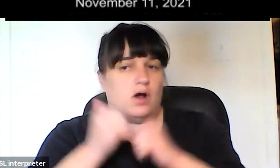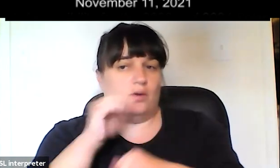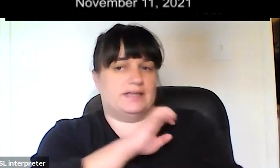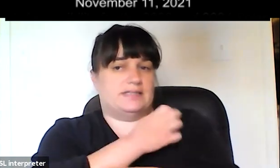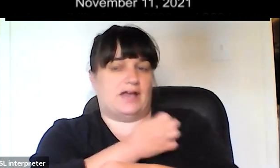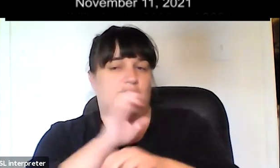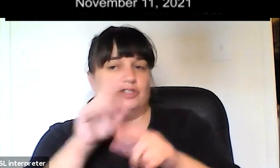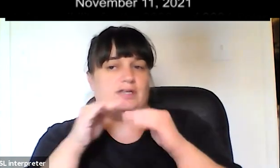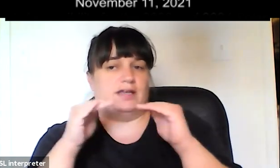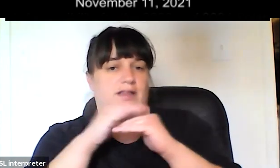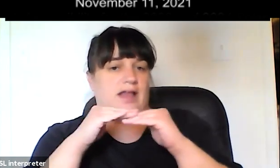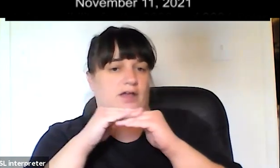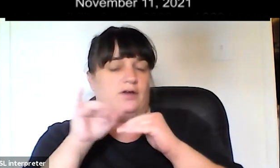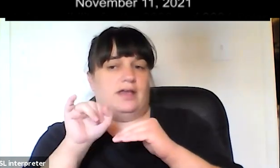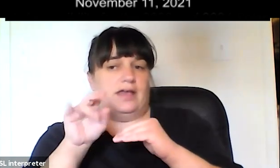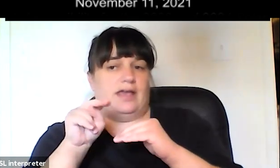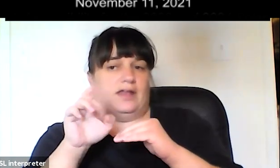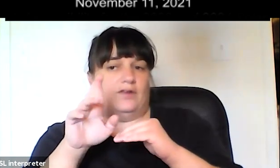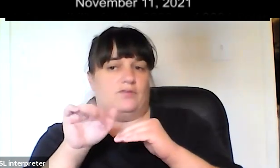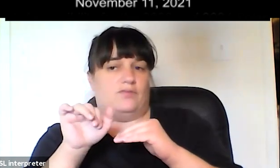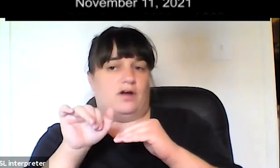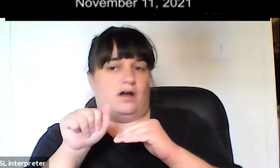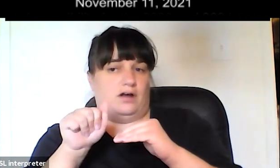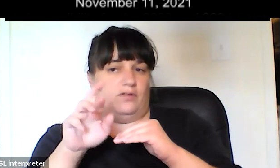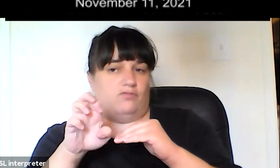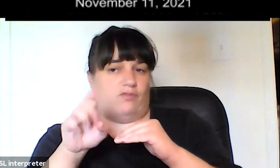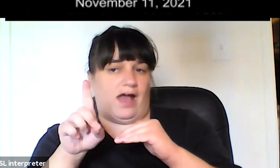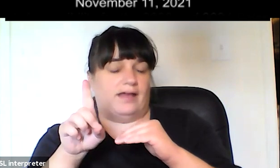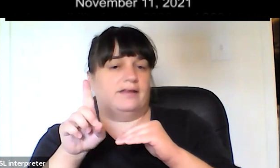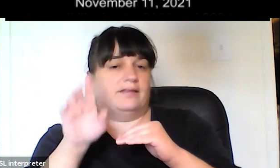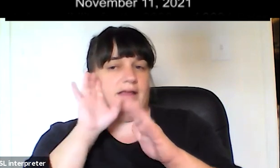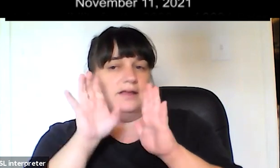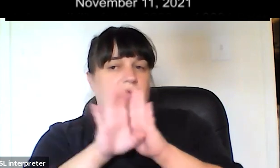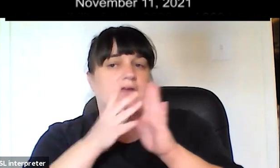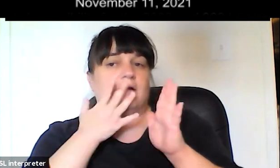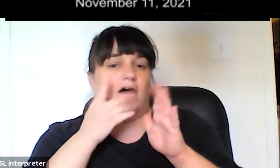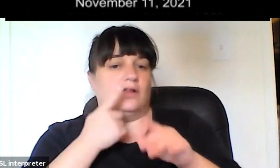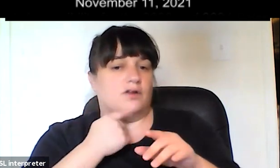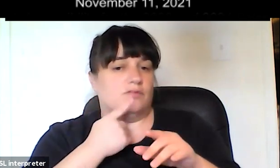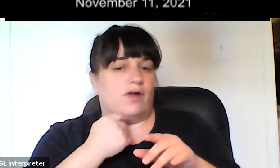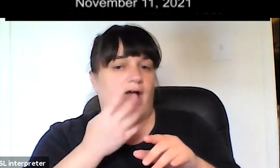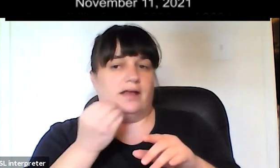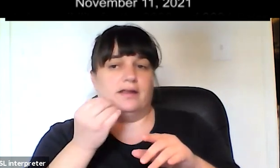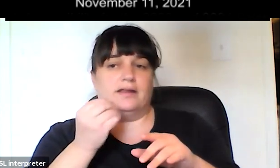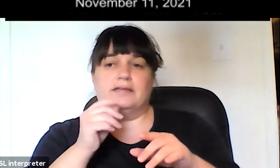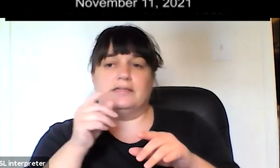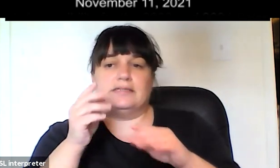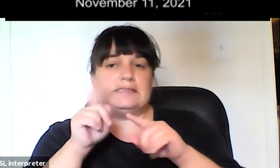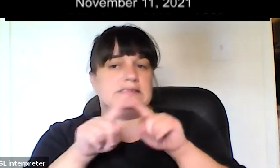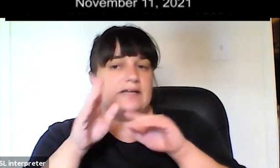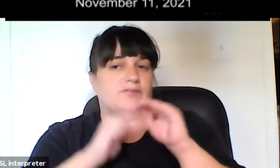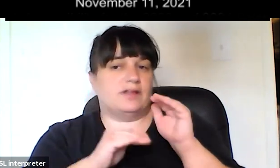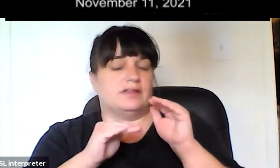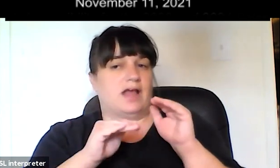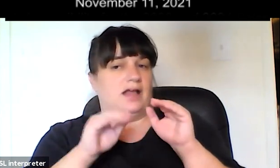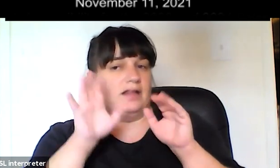layer. This is the infrared light that we'll be listening to. And the image now is colored red. And unlike the previous image of optical